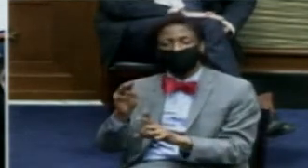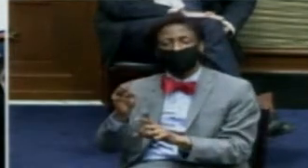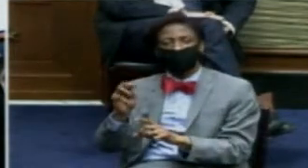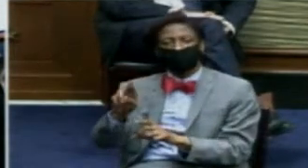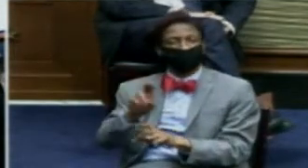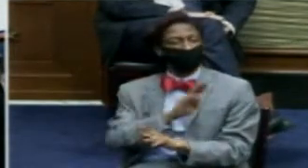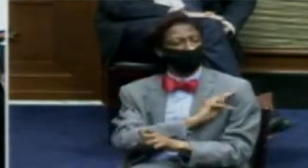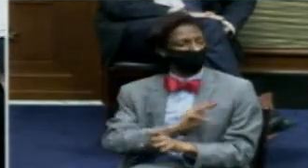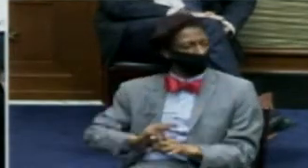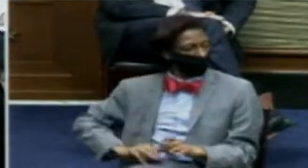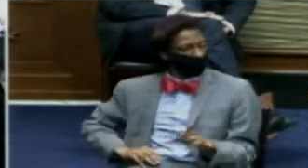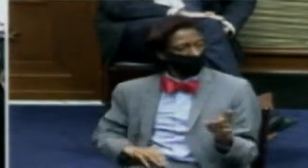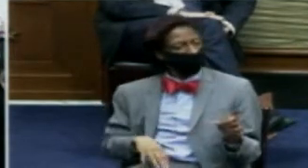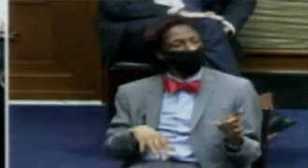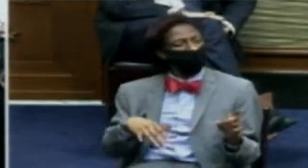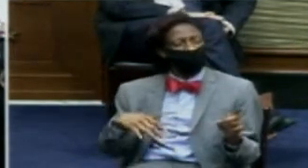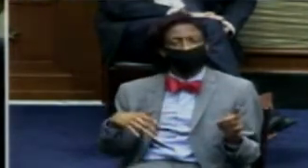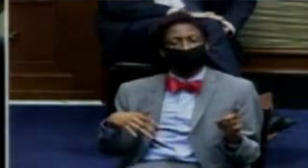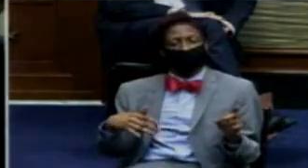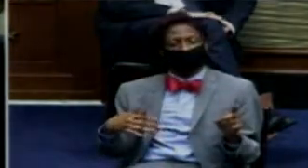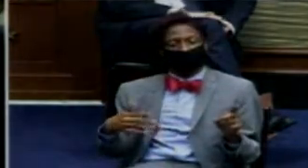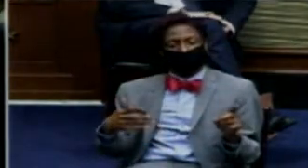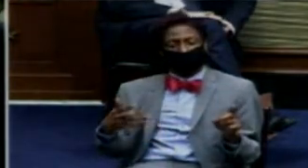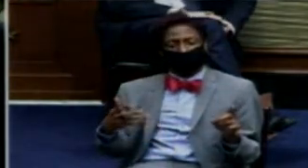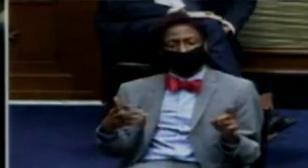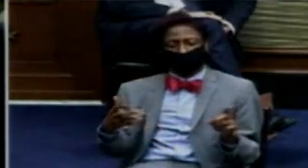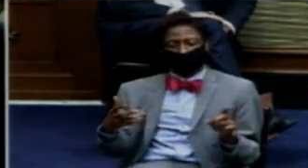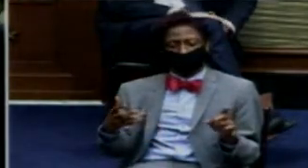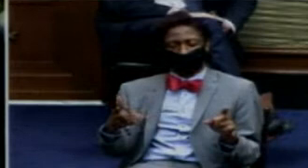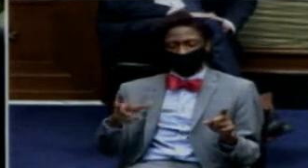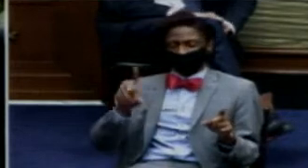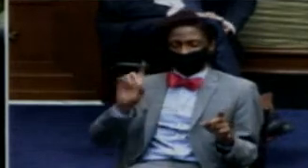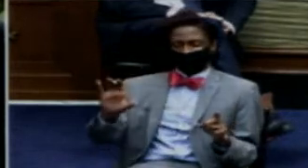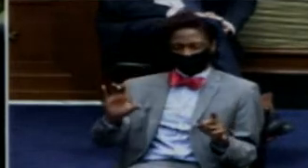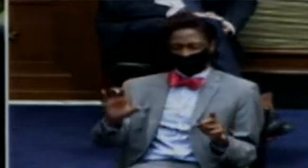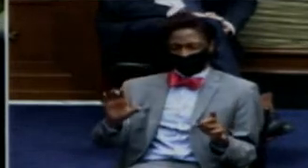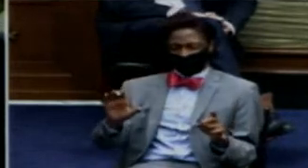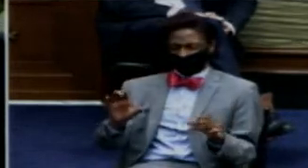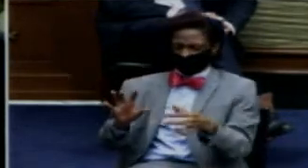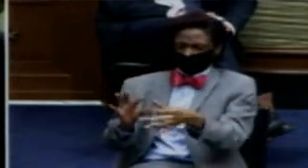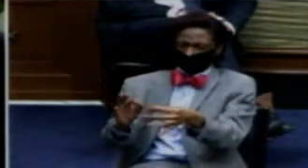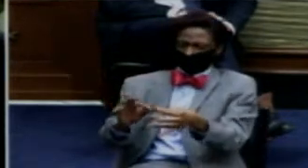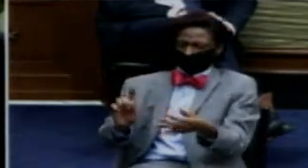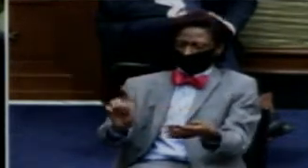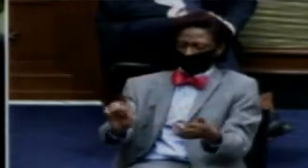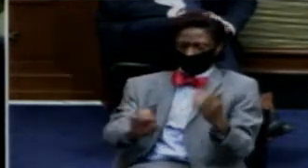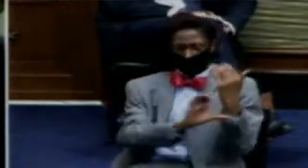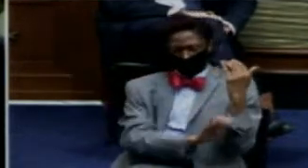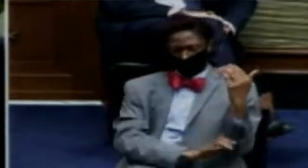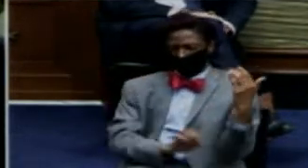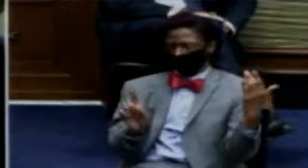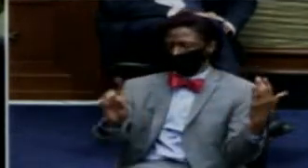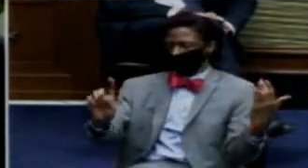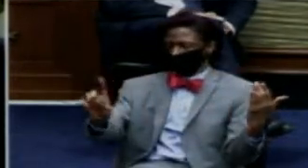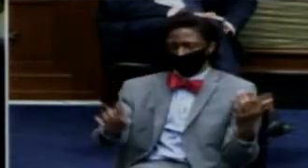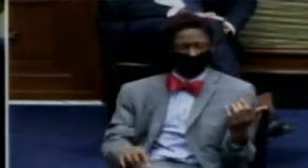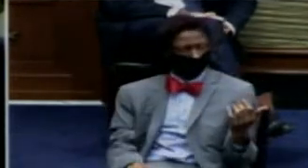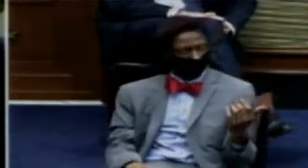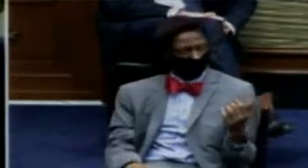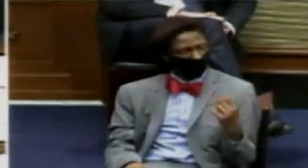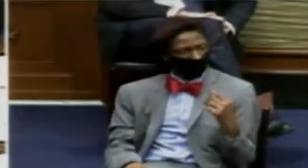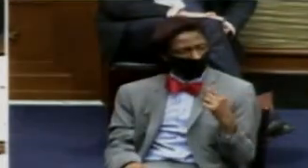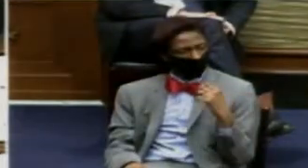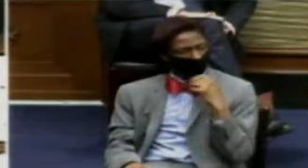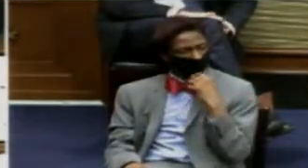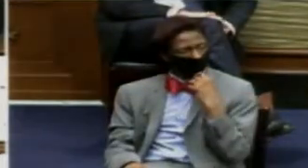Bowser, in what section of the district is the District of Columbia mentioned in the Constitution? specifically? I'm sorry, was that for